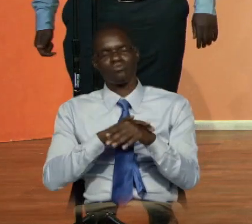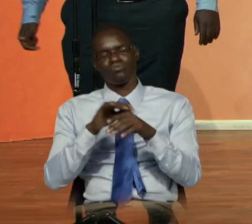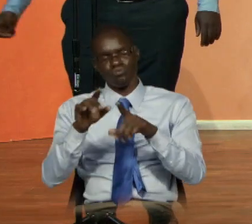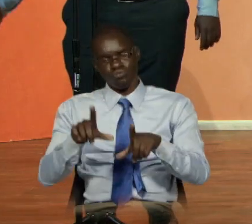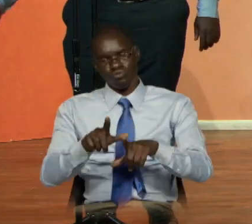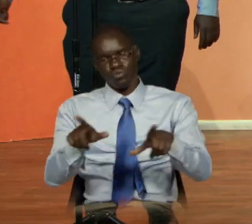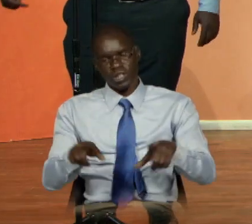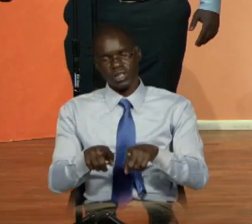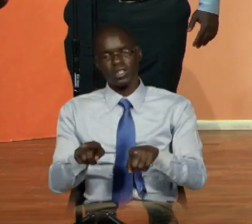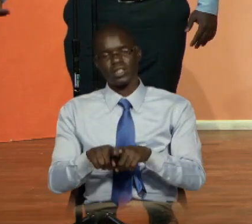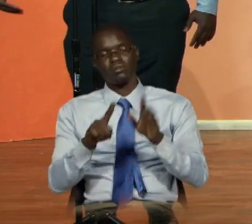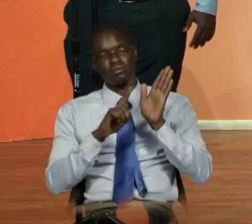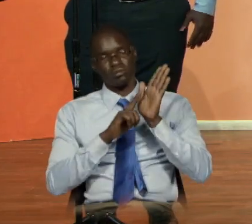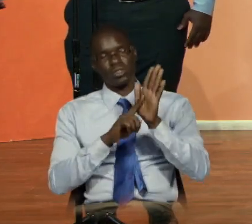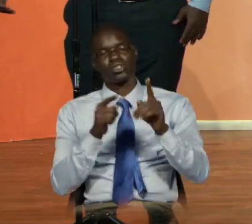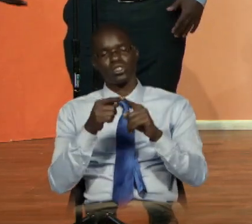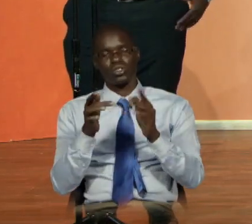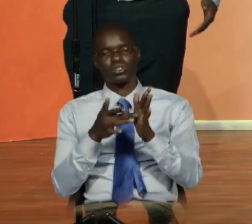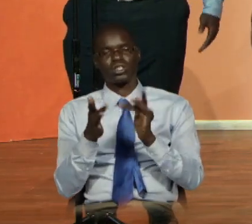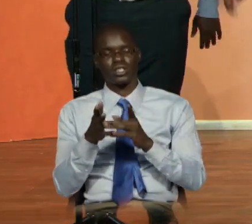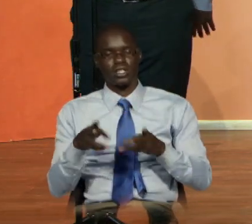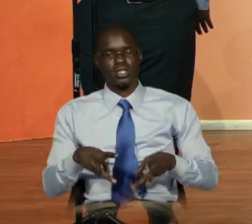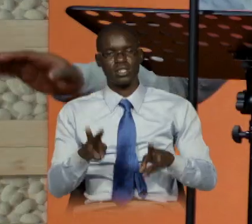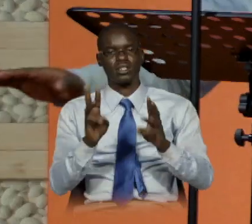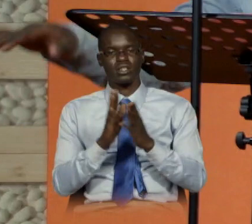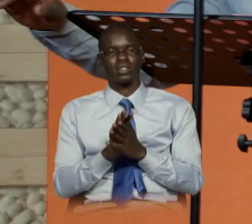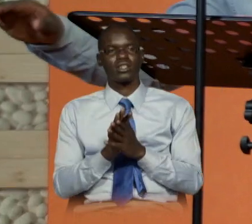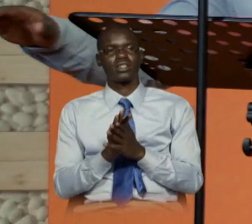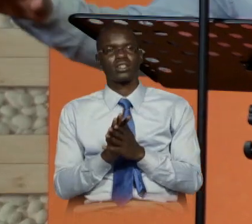the lost to Jesus the way.